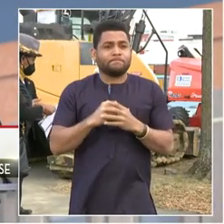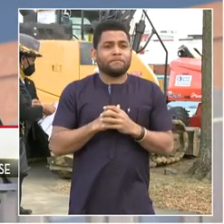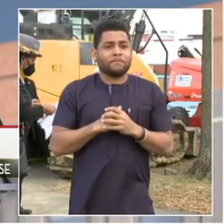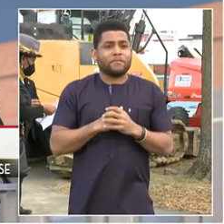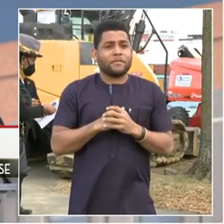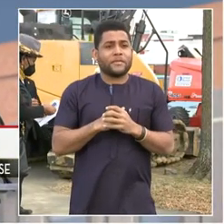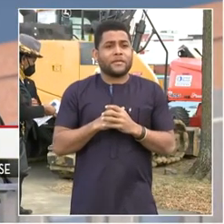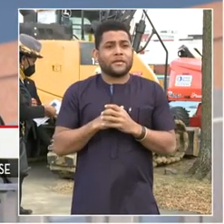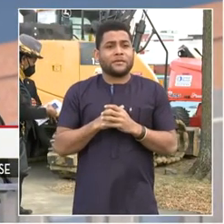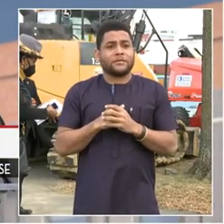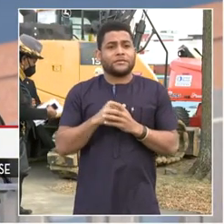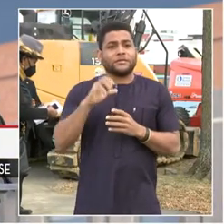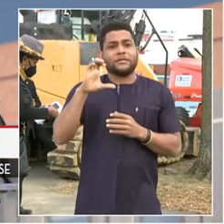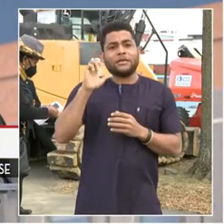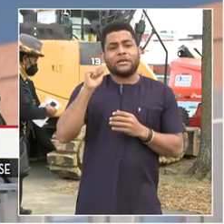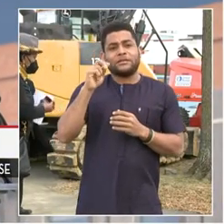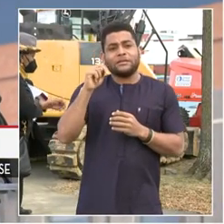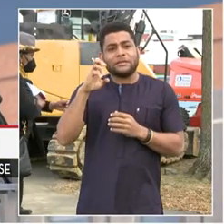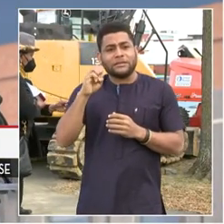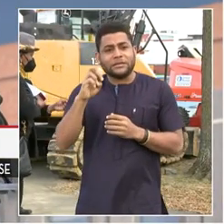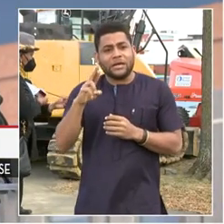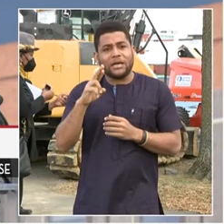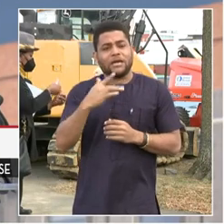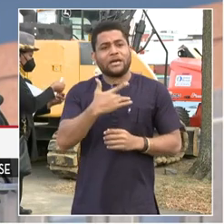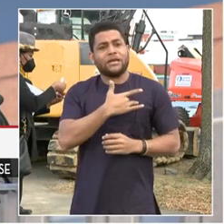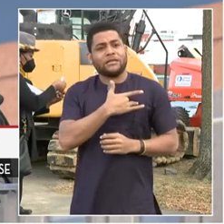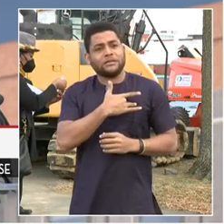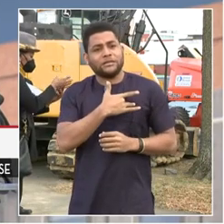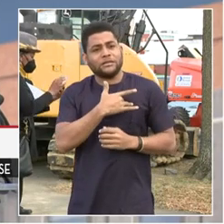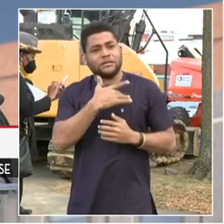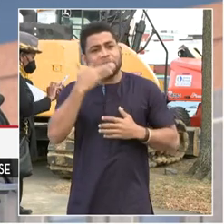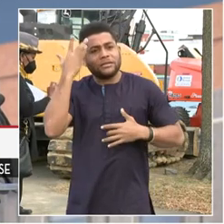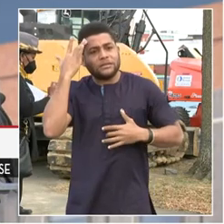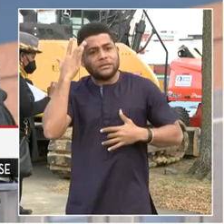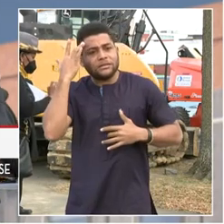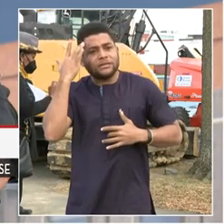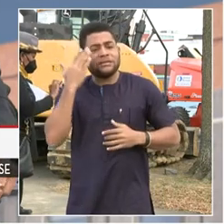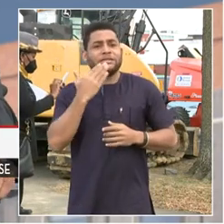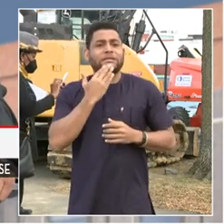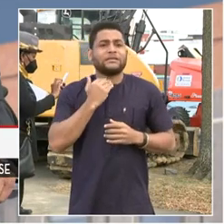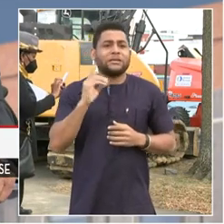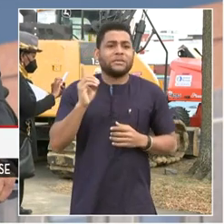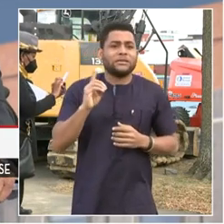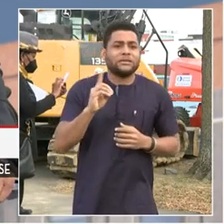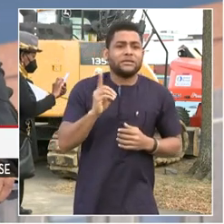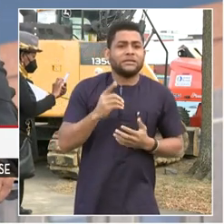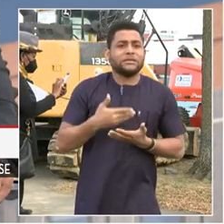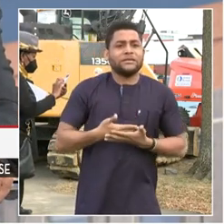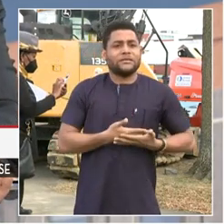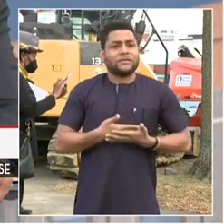cancer outcomes, heart disease, diabetes, infant mortality,